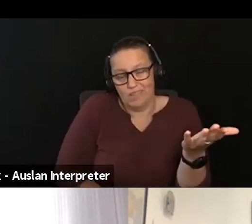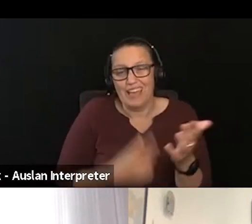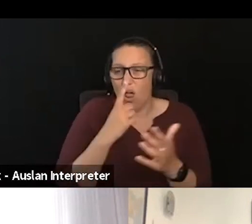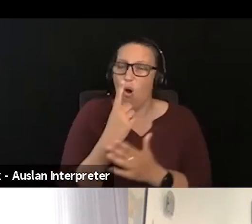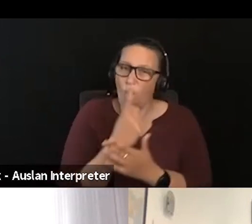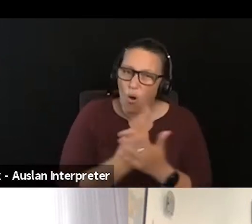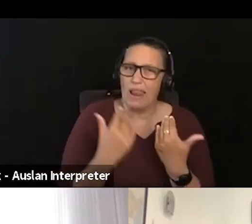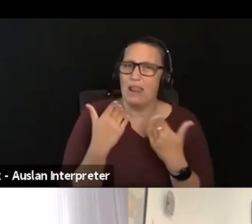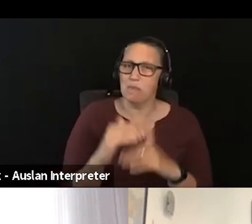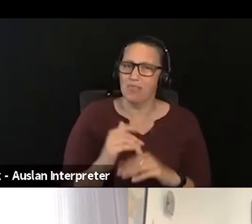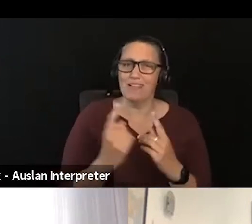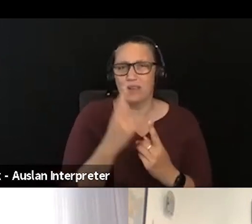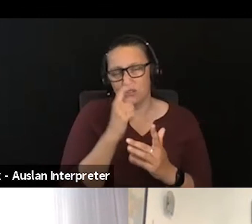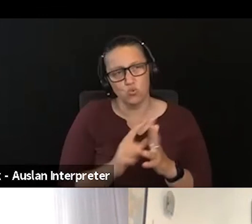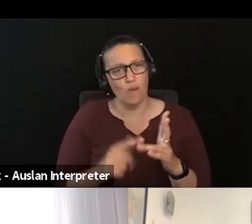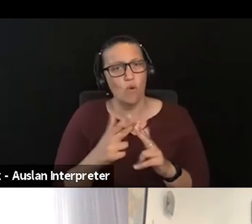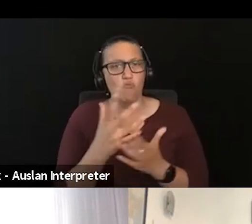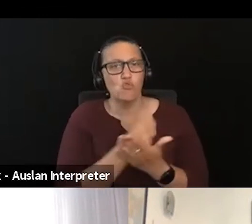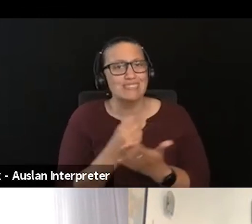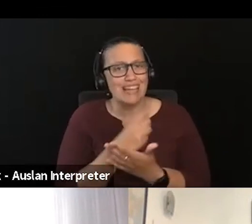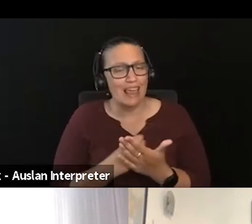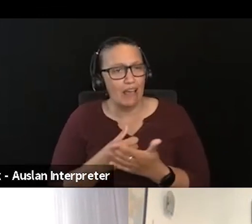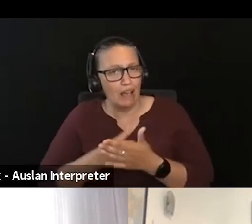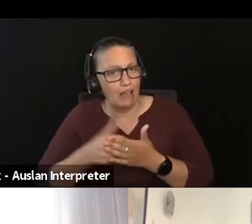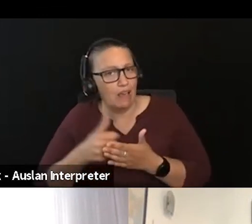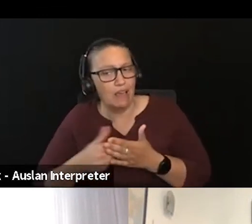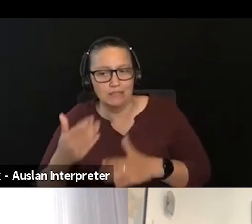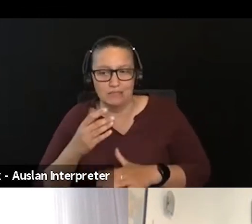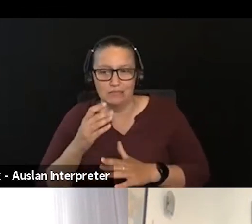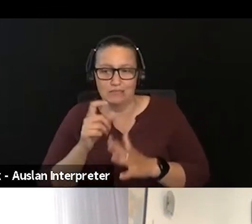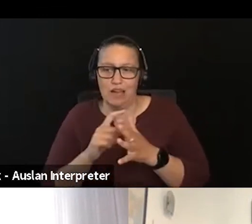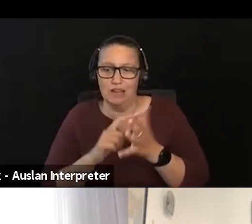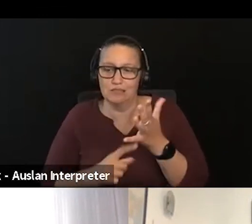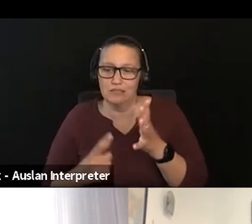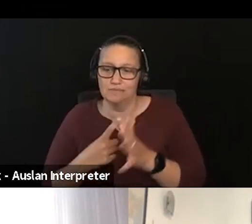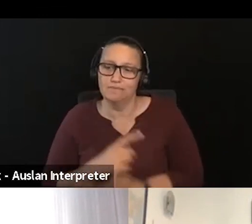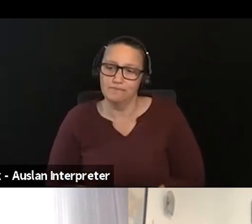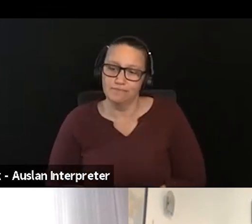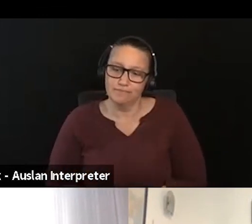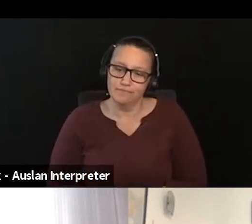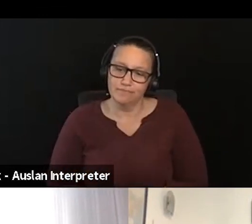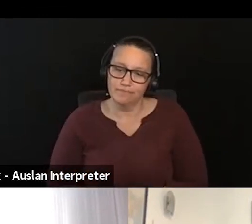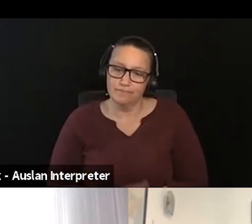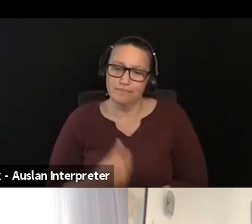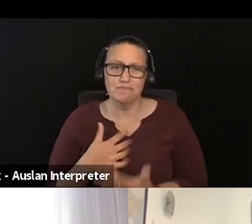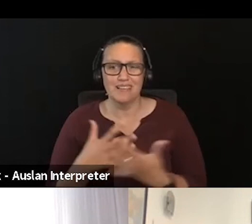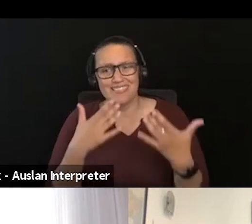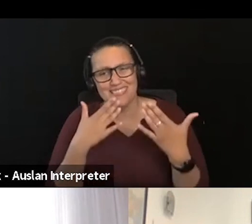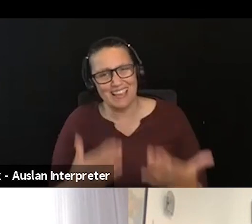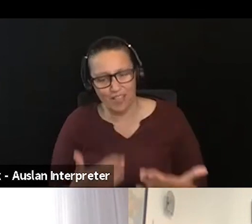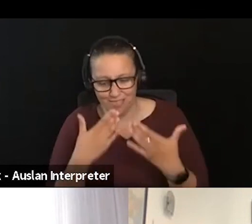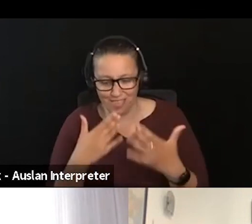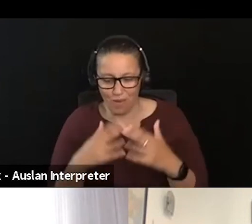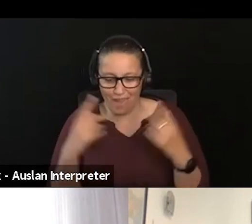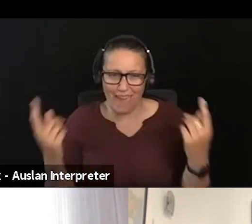data. So I guess the short answer is yes, but probably a work in progress. Well, look, I would like to thank everybody. I'd